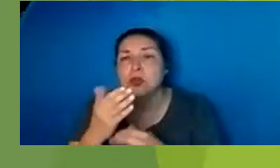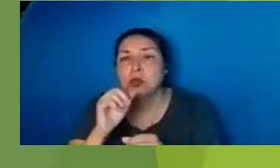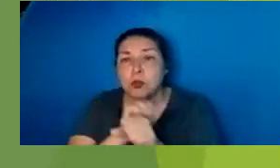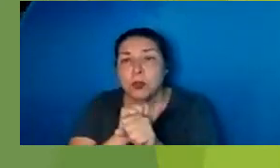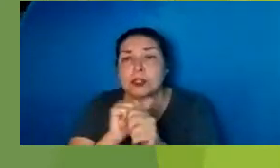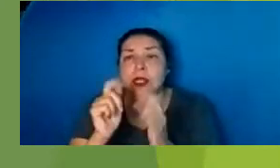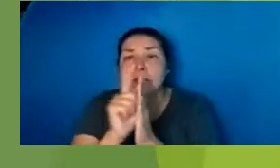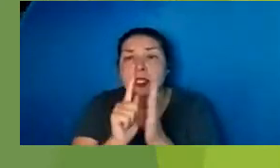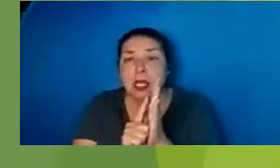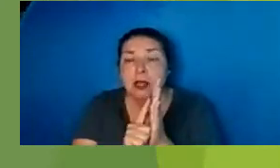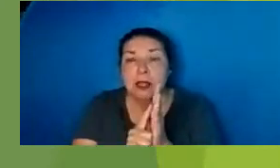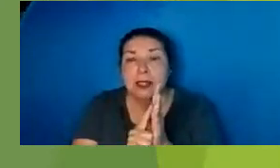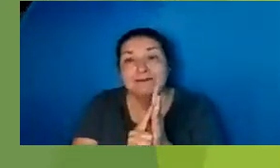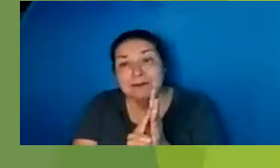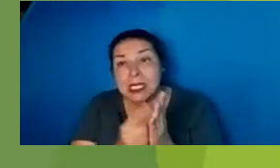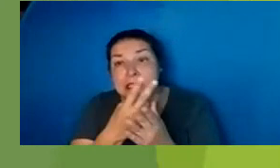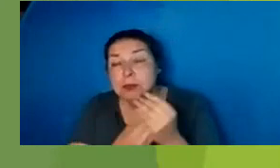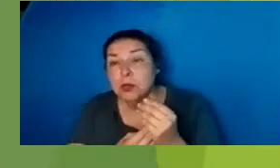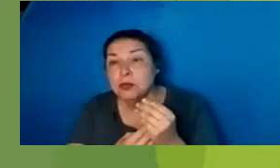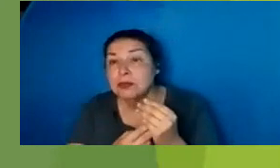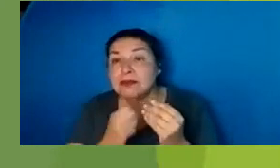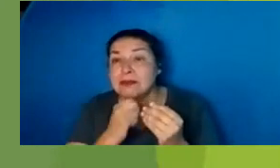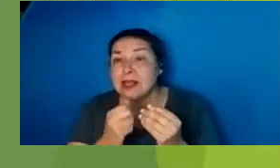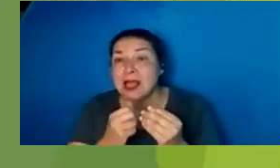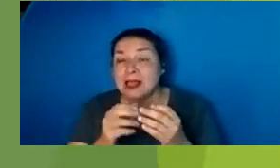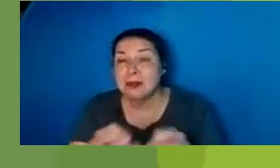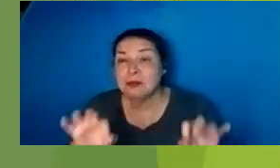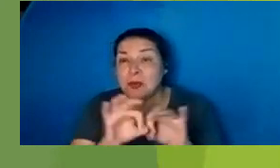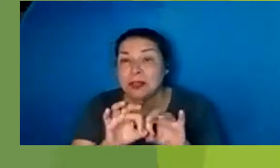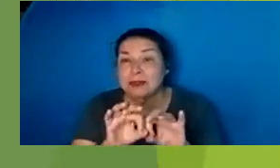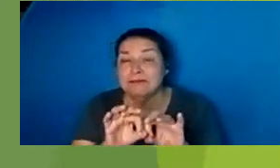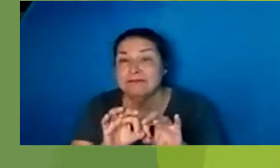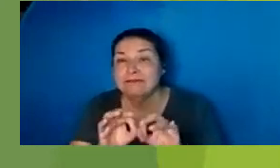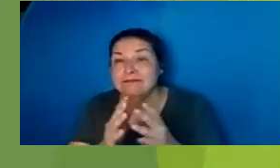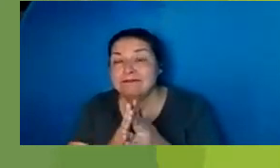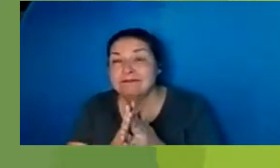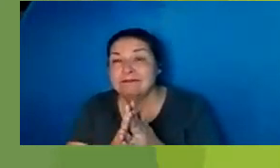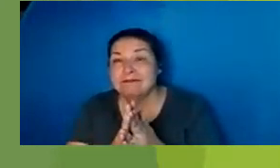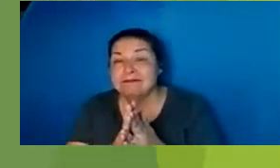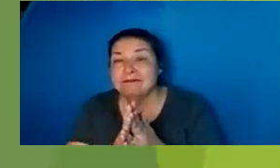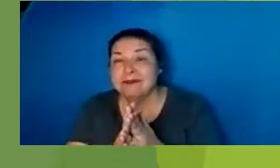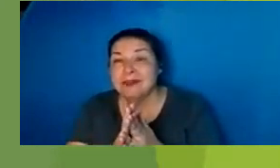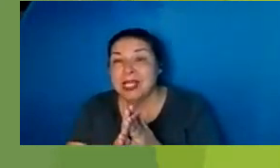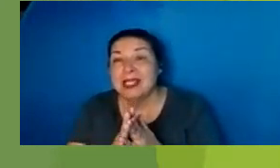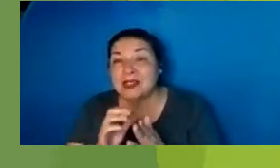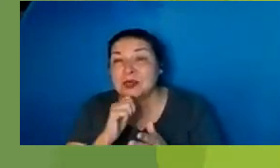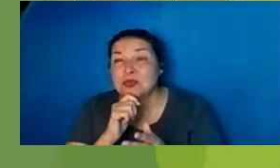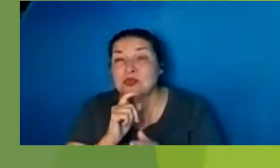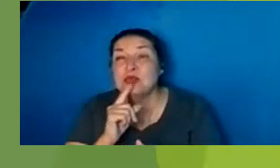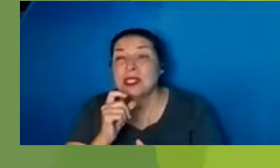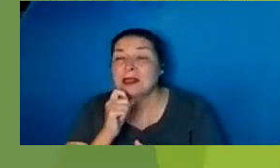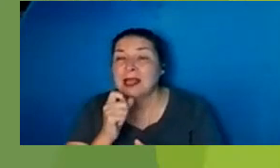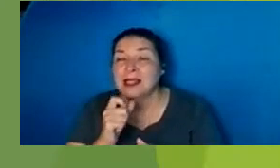is both useless and worthless. In fact, it's worse than worthless. It's